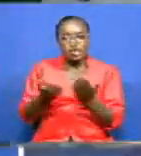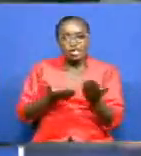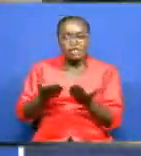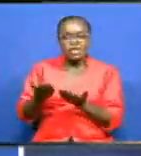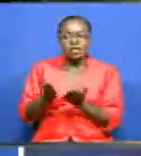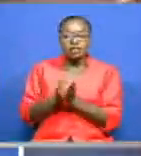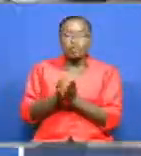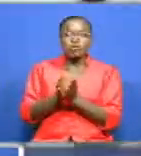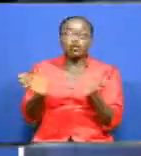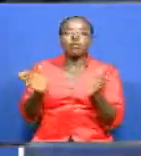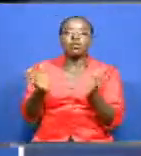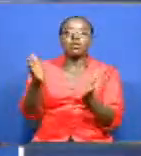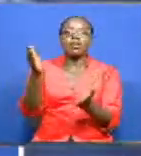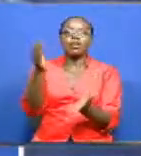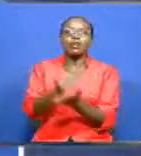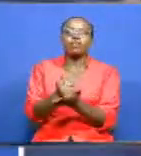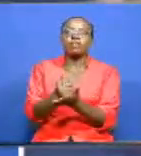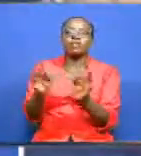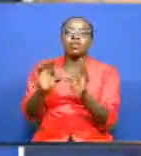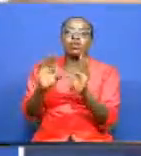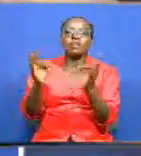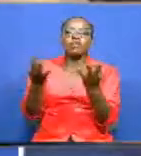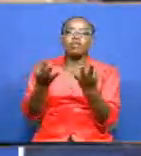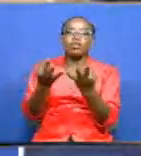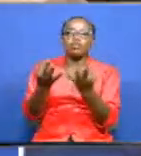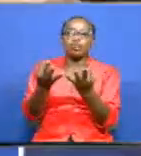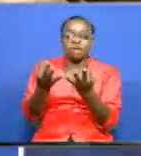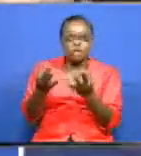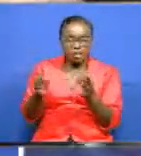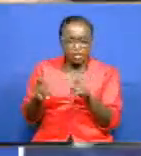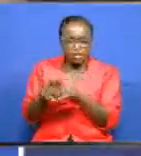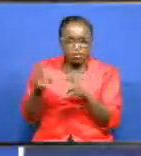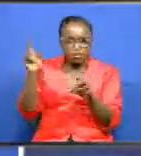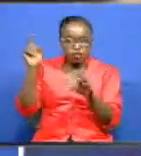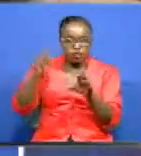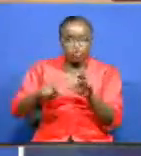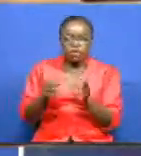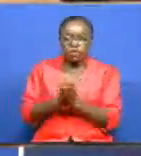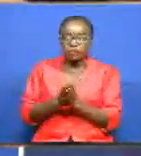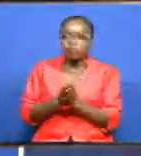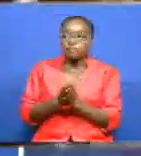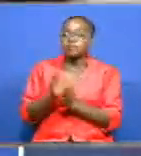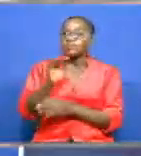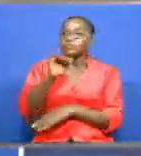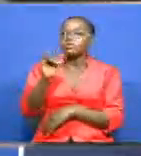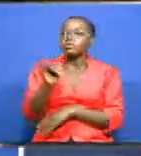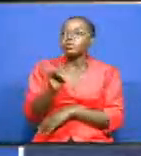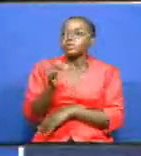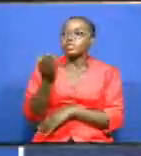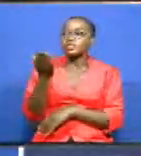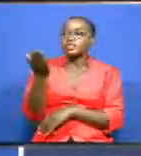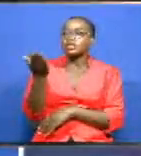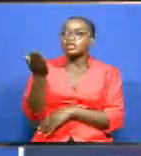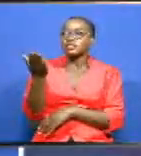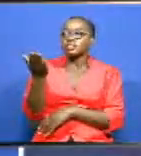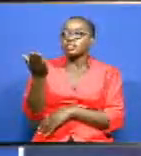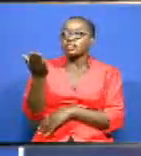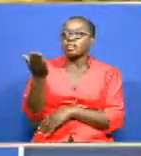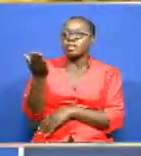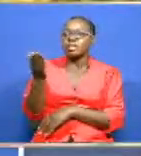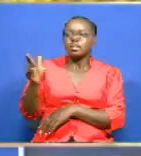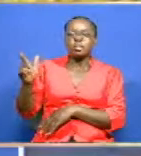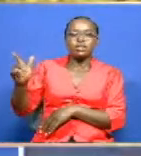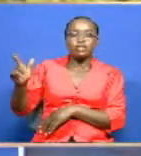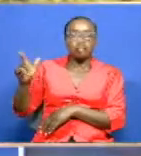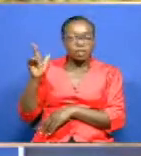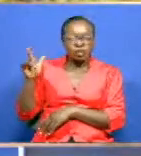in public office with his family in tow. The Chief Justice, David Kenani Maraga, as hailed by the legal